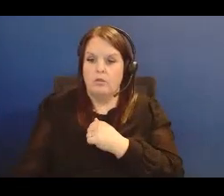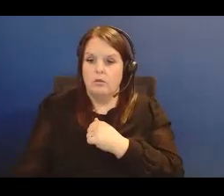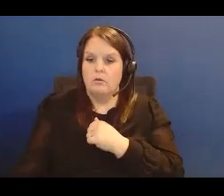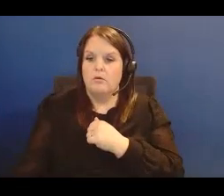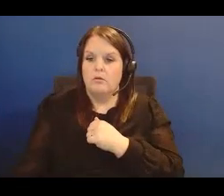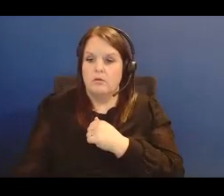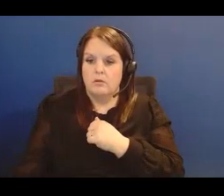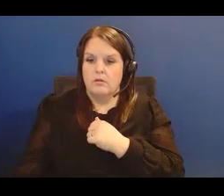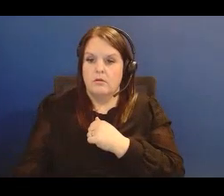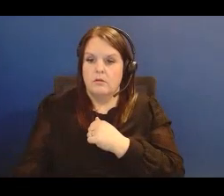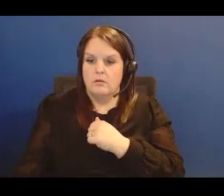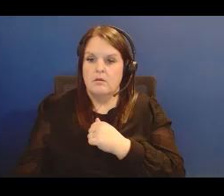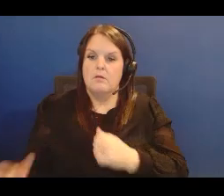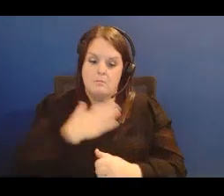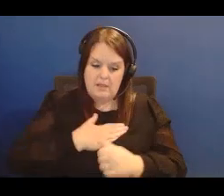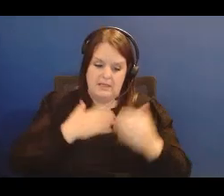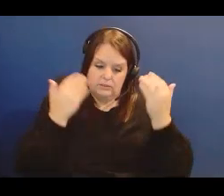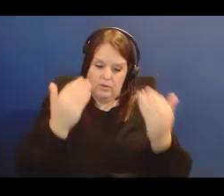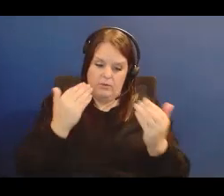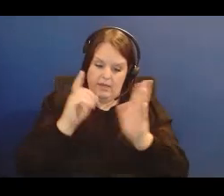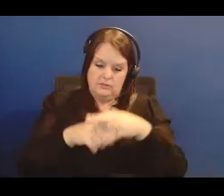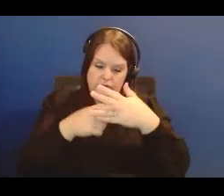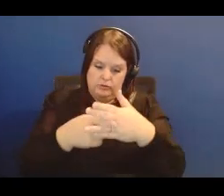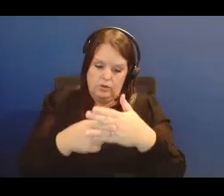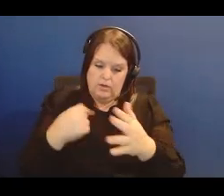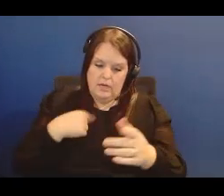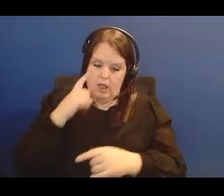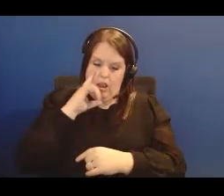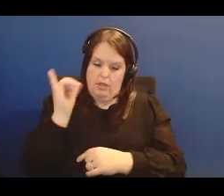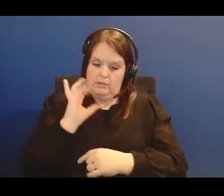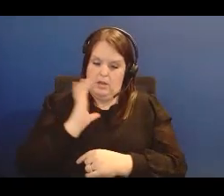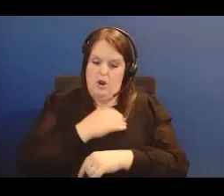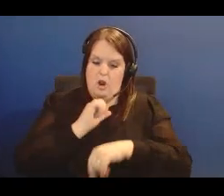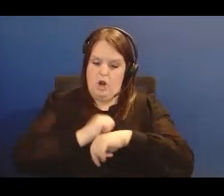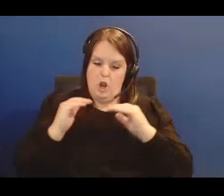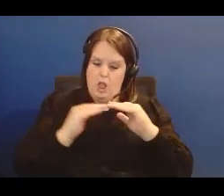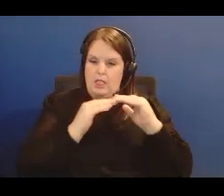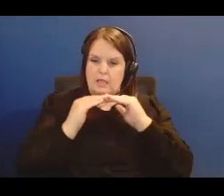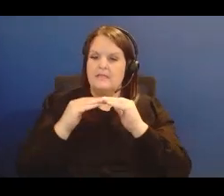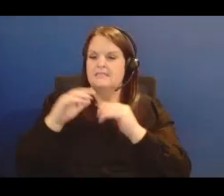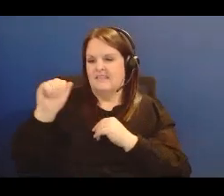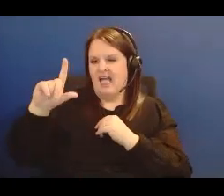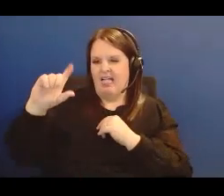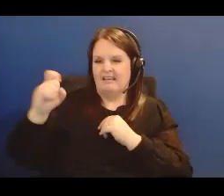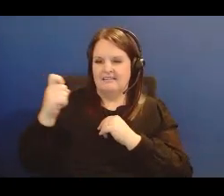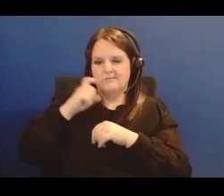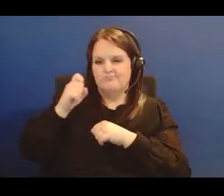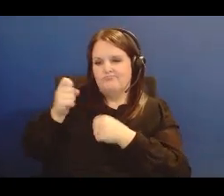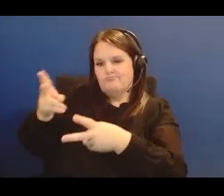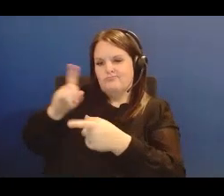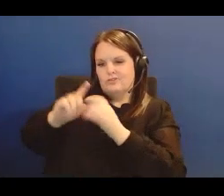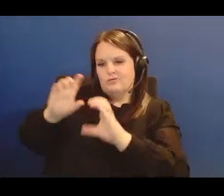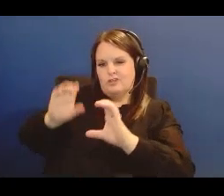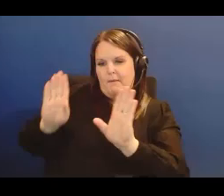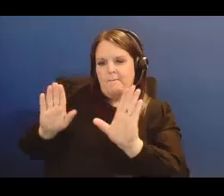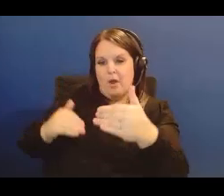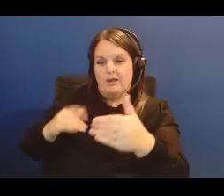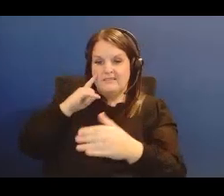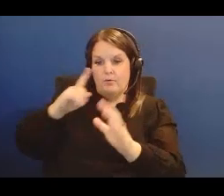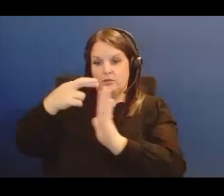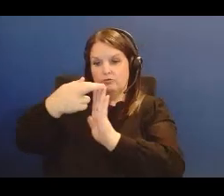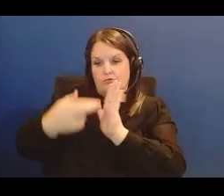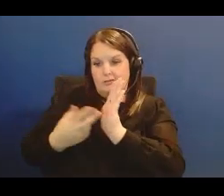present, please go ahead and attend. It looks like our colleague here, Alex, has dropped that information in the chat box. So if you would like to register for